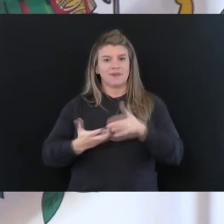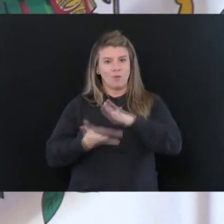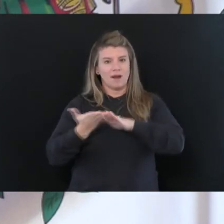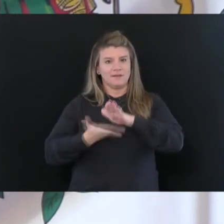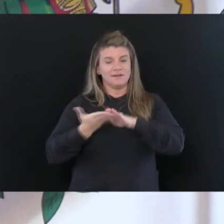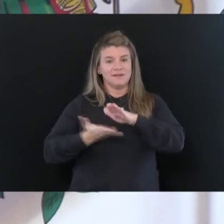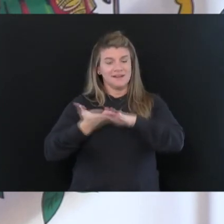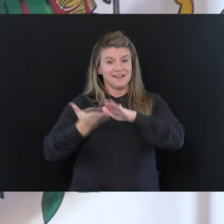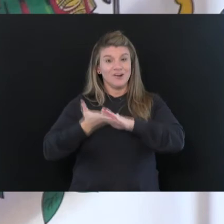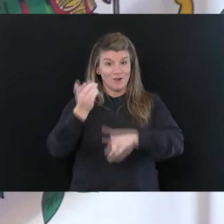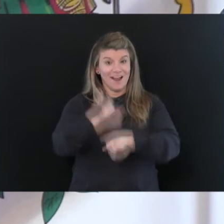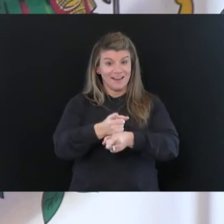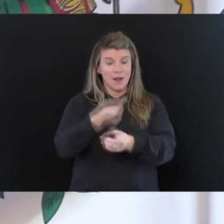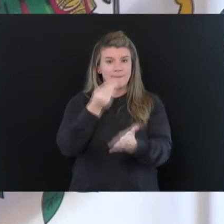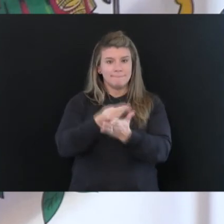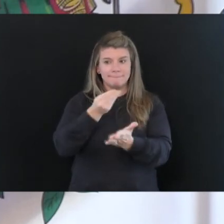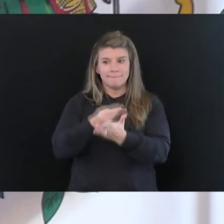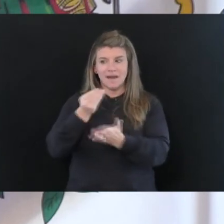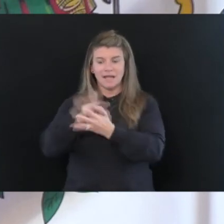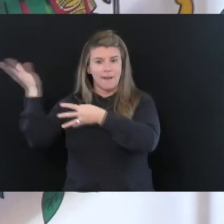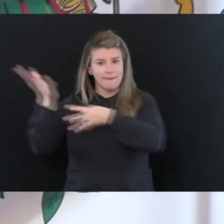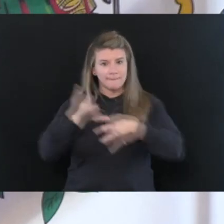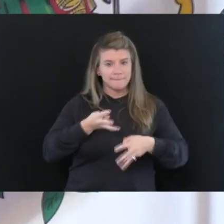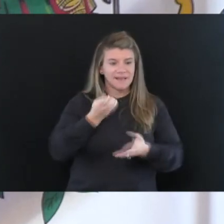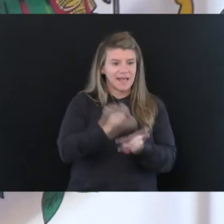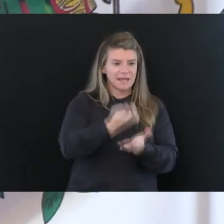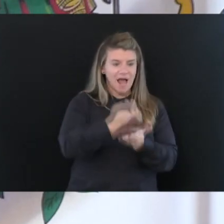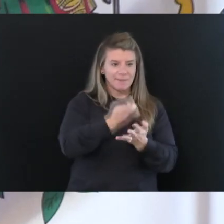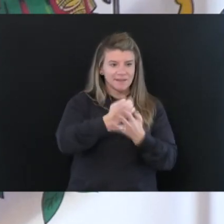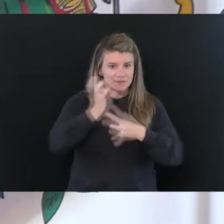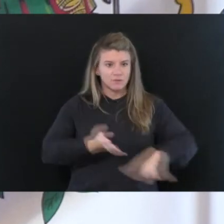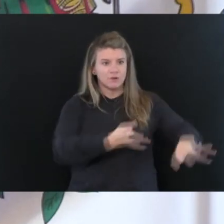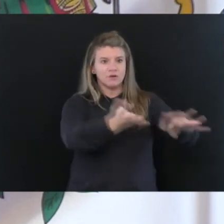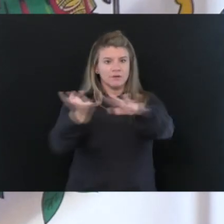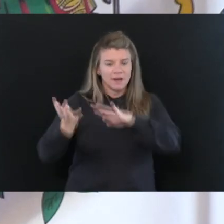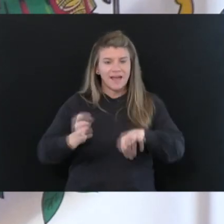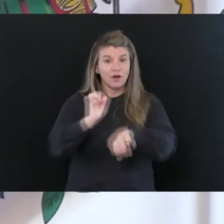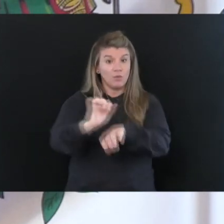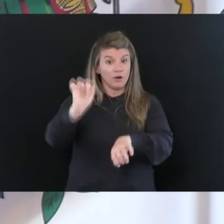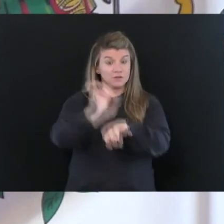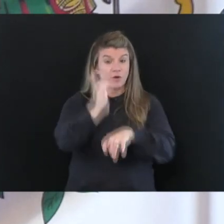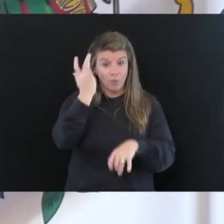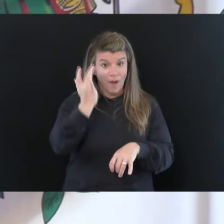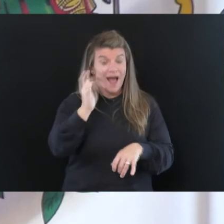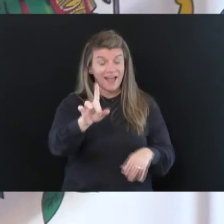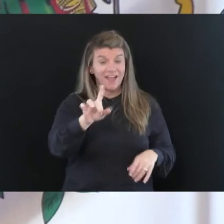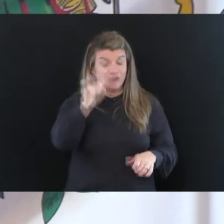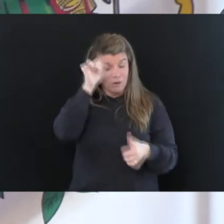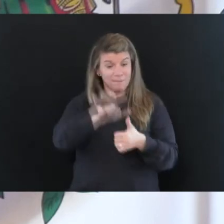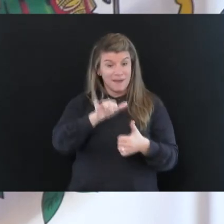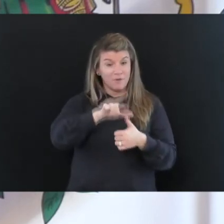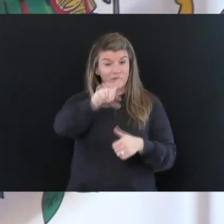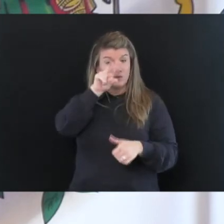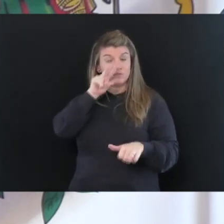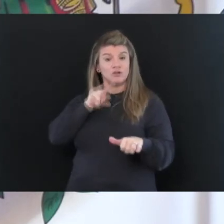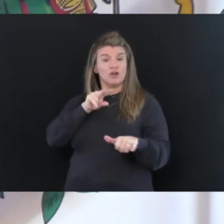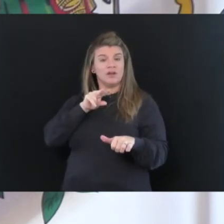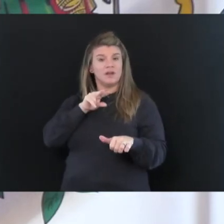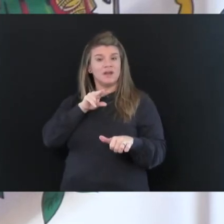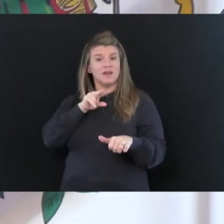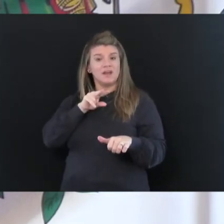money comes and the economics work. Because let's just step back. Let's just step back and think of Mark